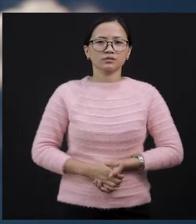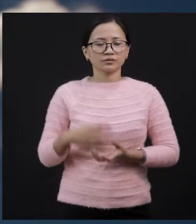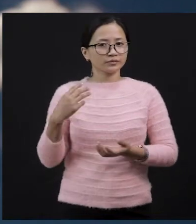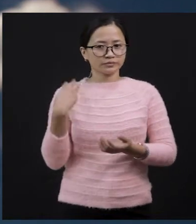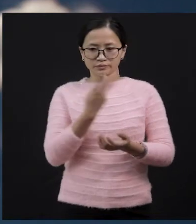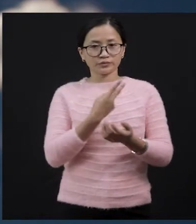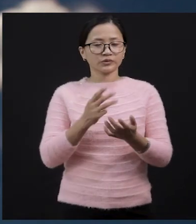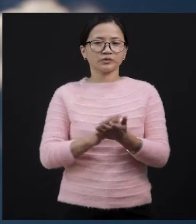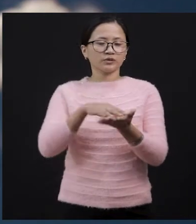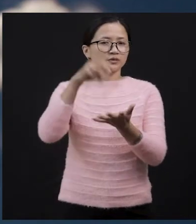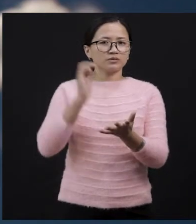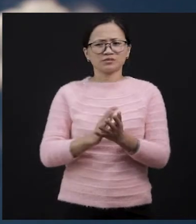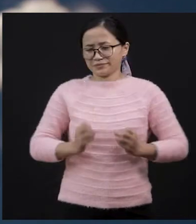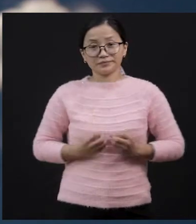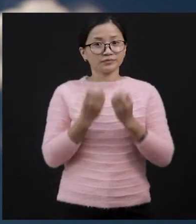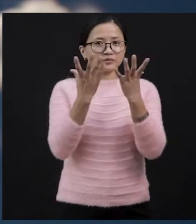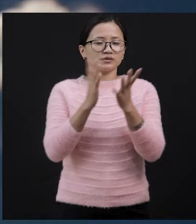we learn, we enjoy.